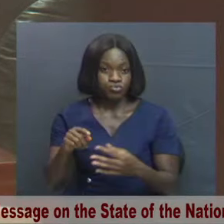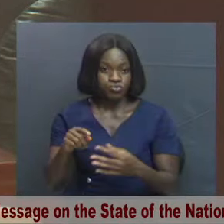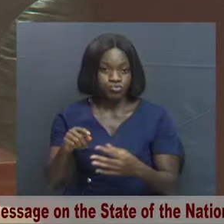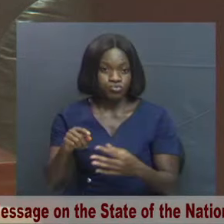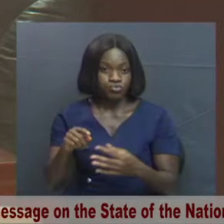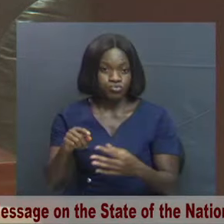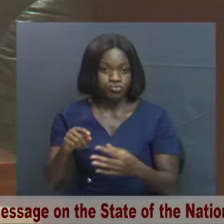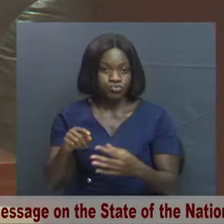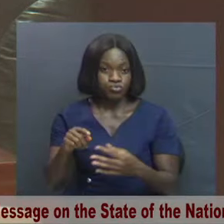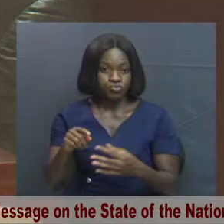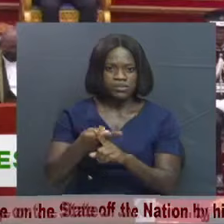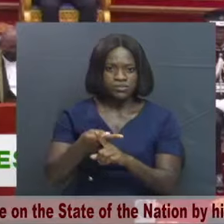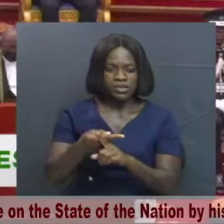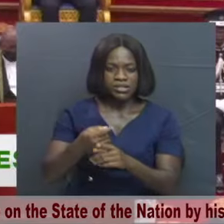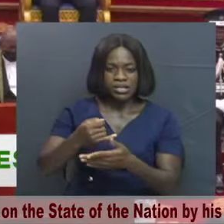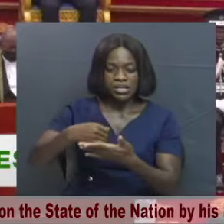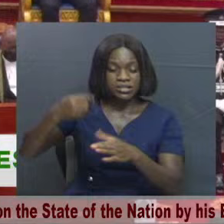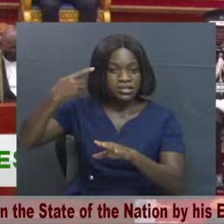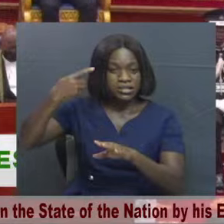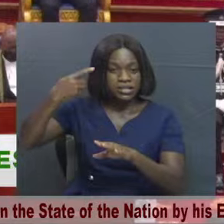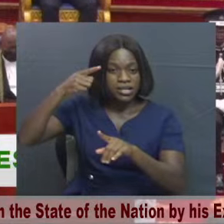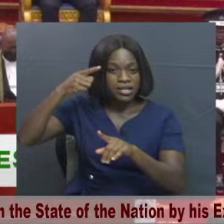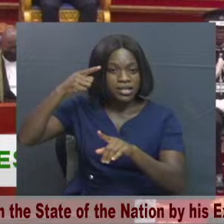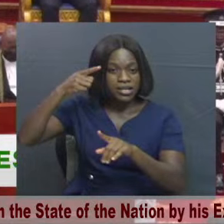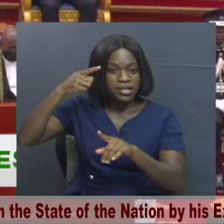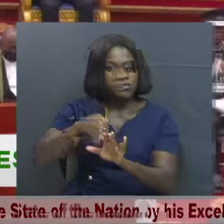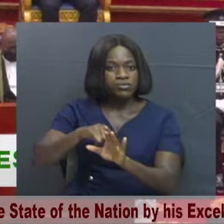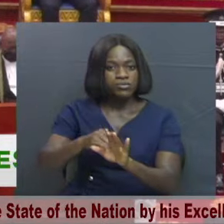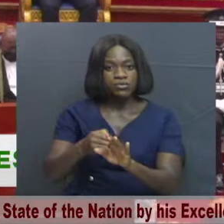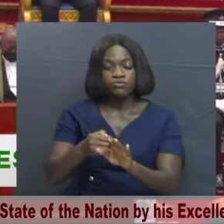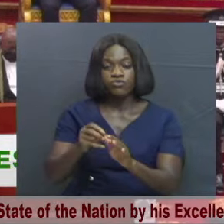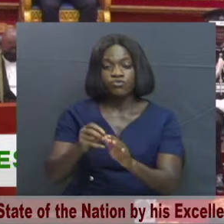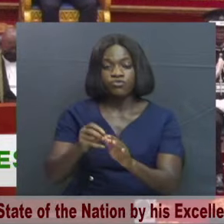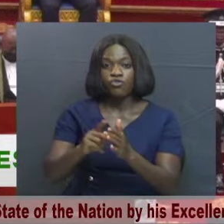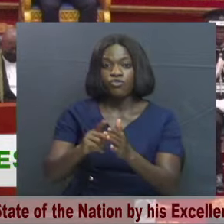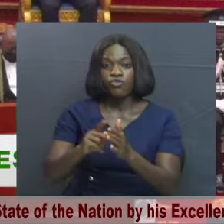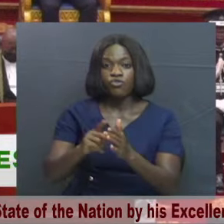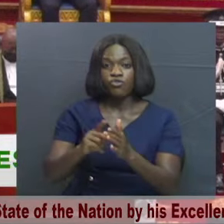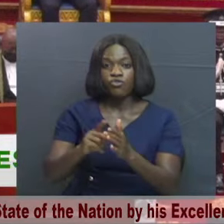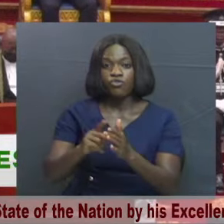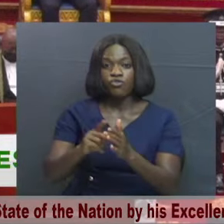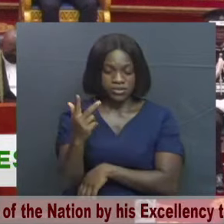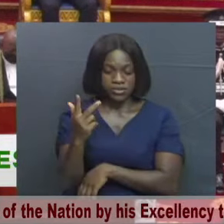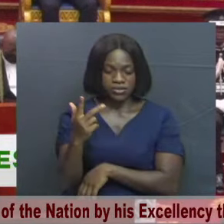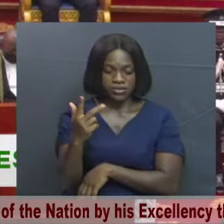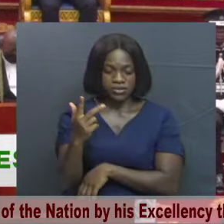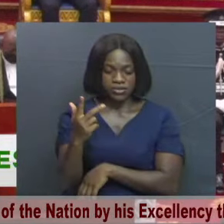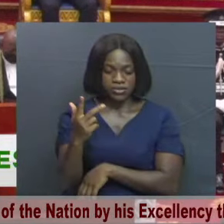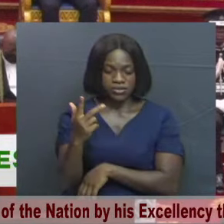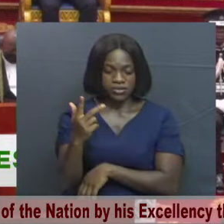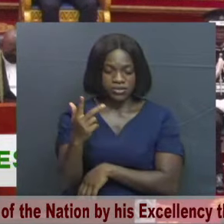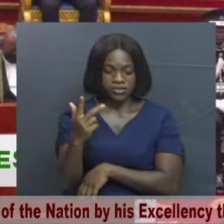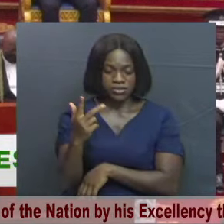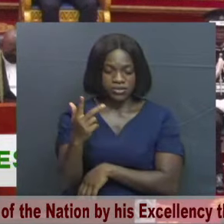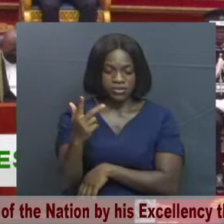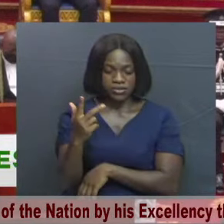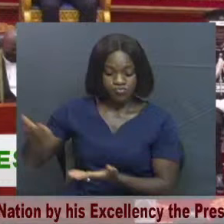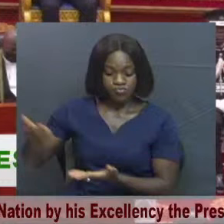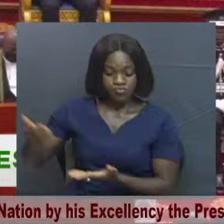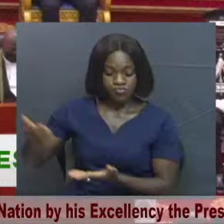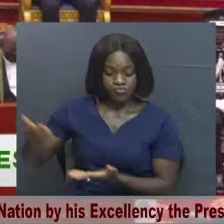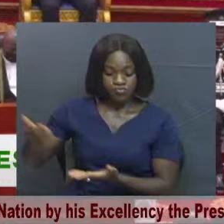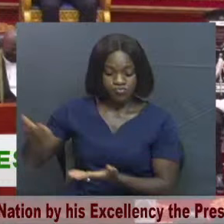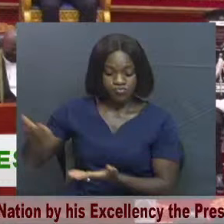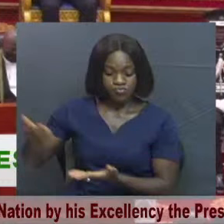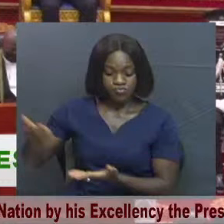month we signed an agreement for the implementation of project three Mr Speaker we will lay before this August